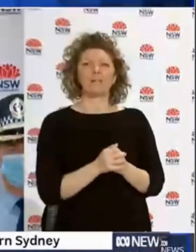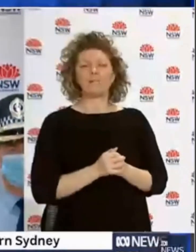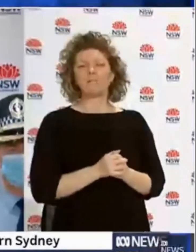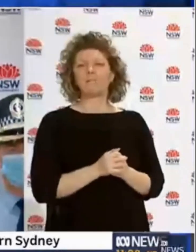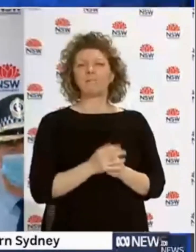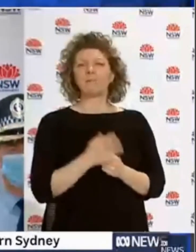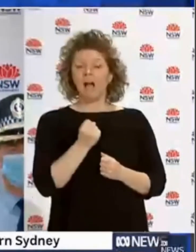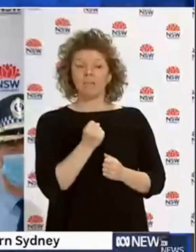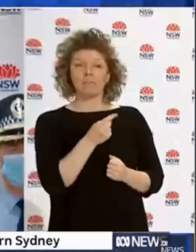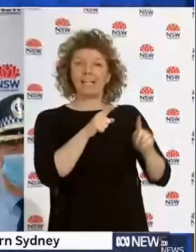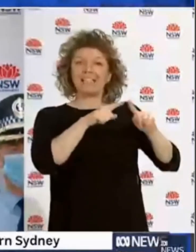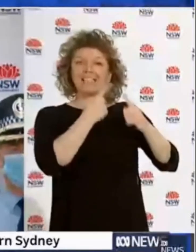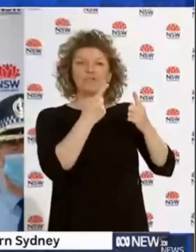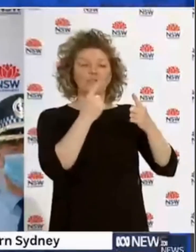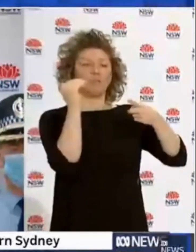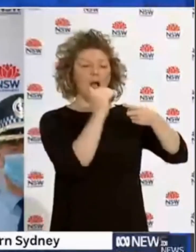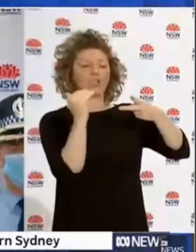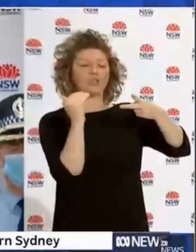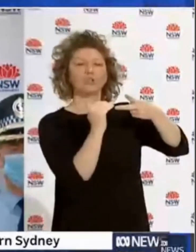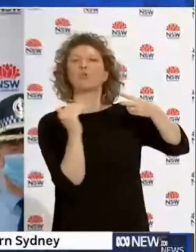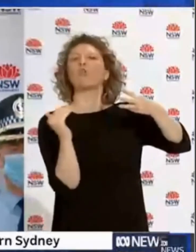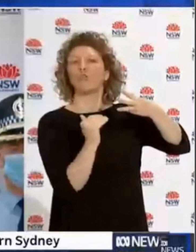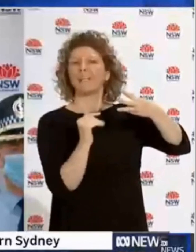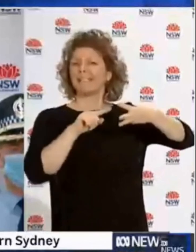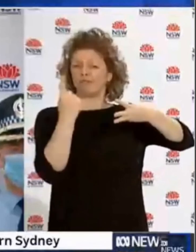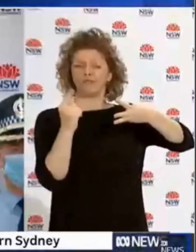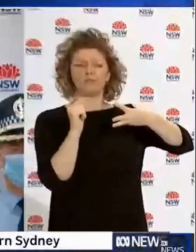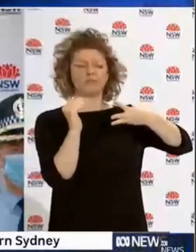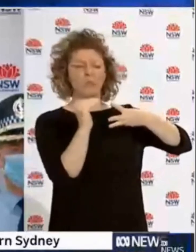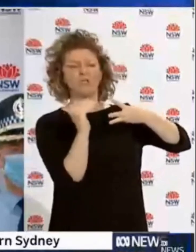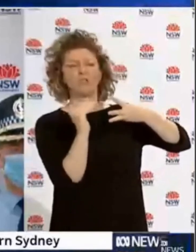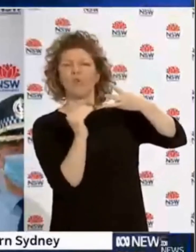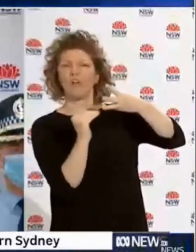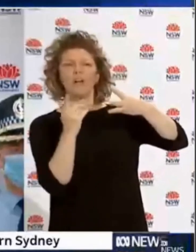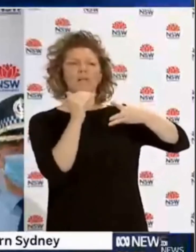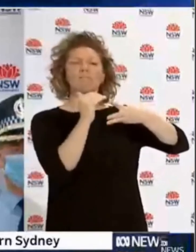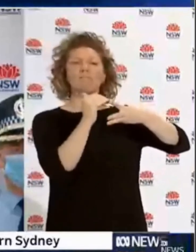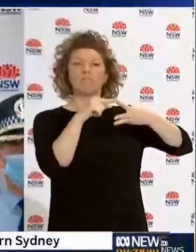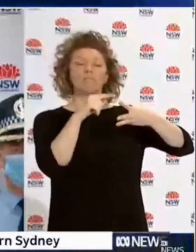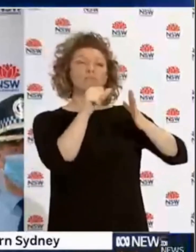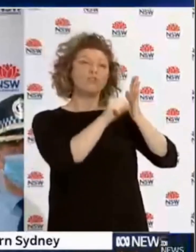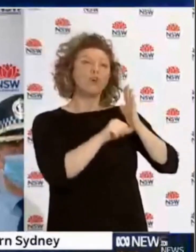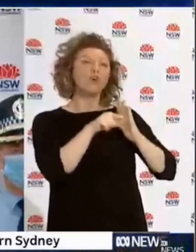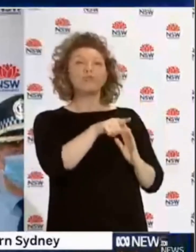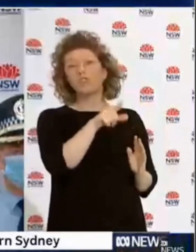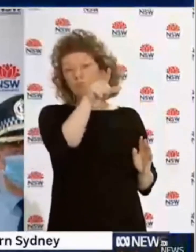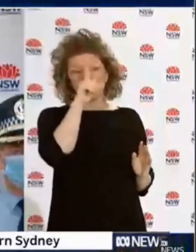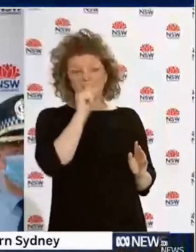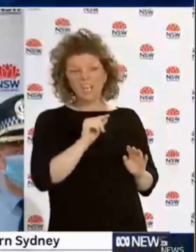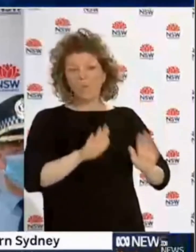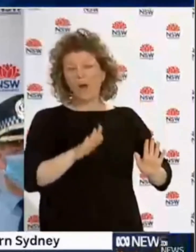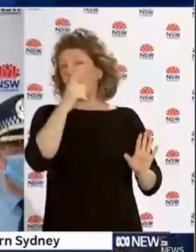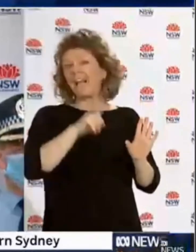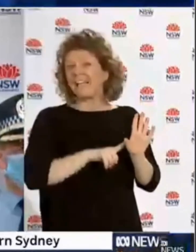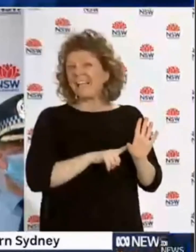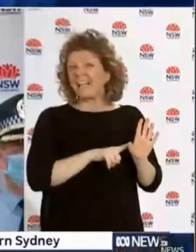2, Category 3. Category 3 is normally surgery that is not pressing, and can take up to a year, in fact, when we've